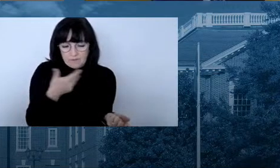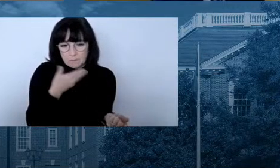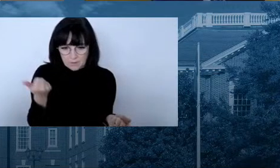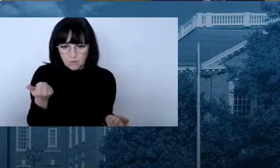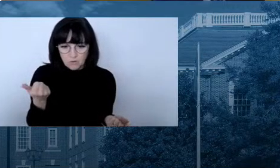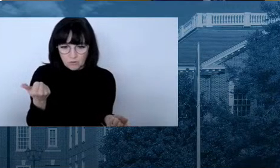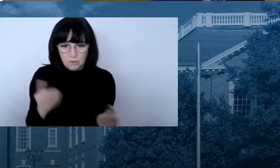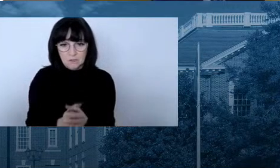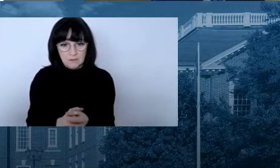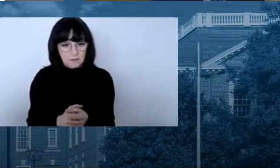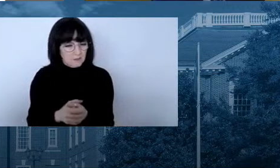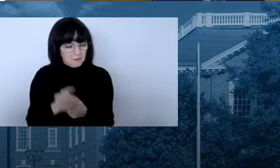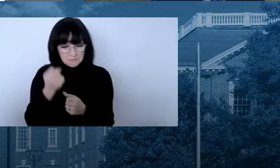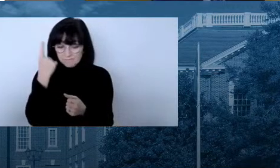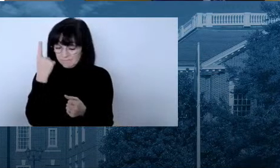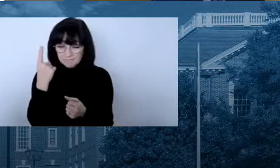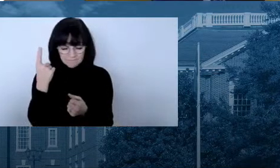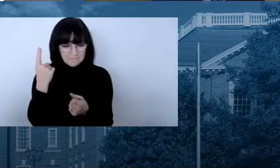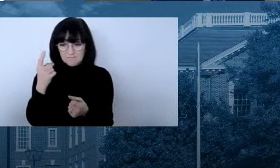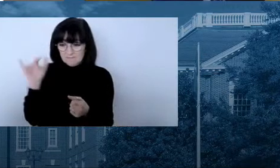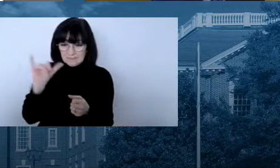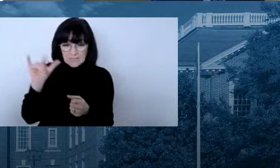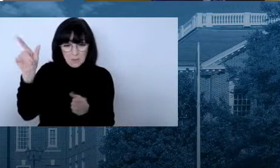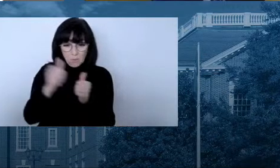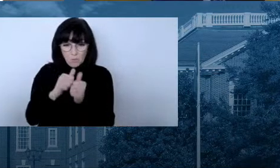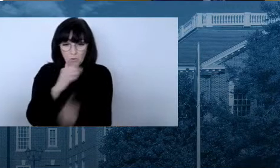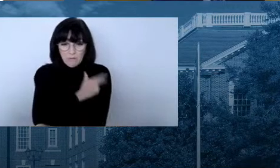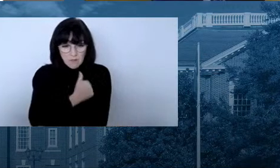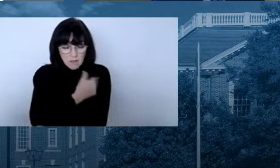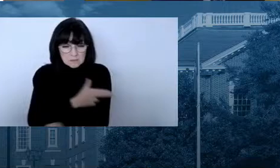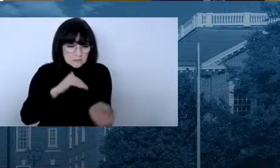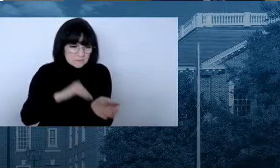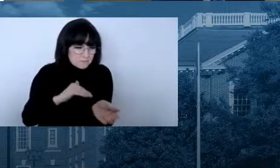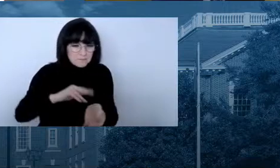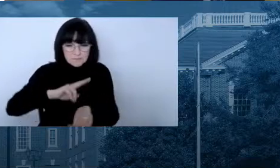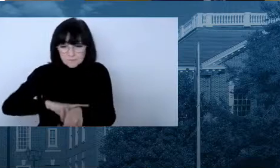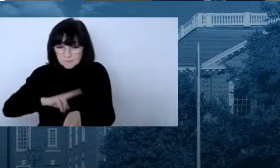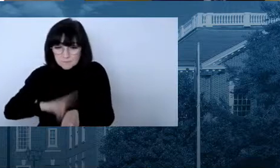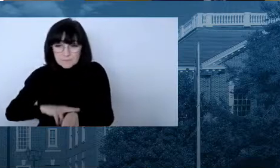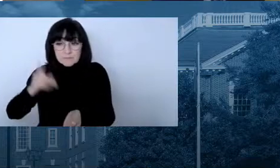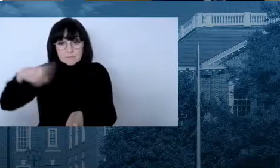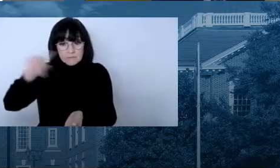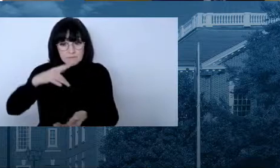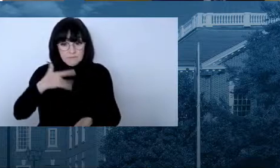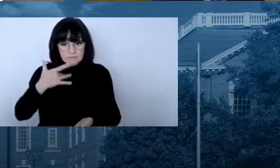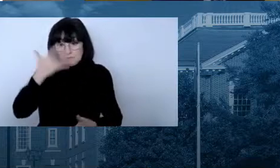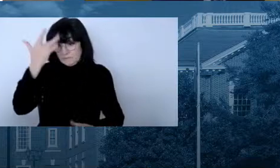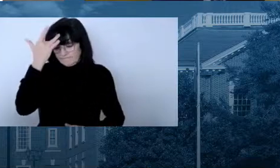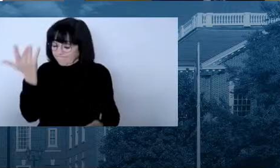who have to be quarantined for the reasons that we're discussing.